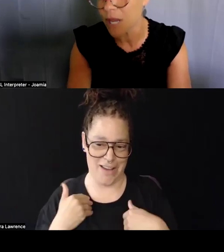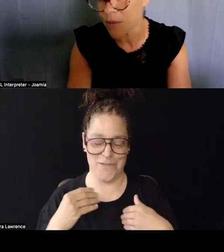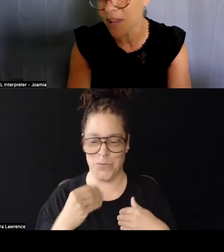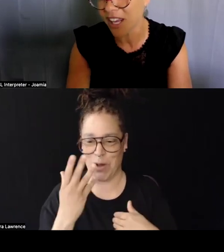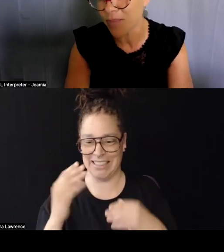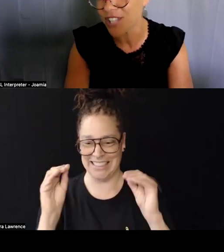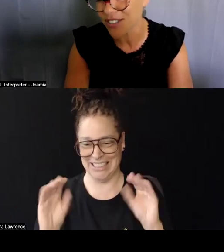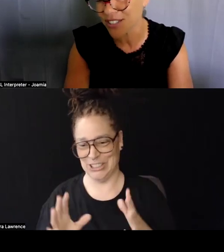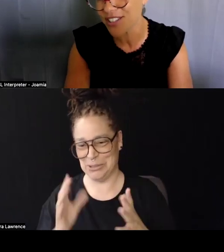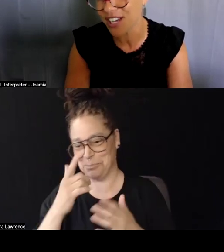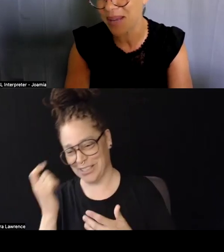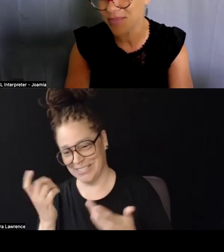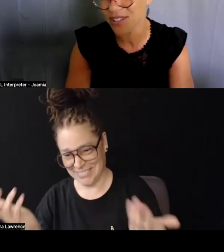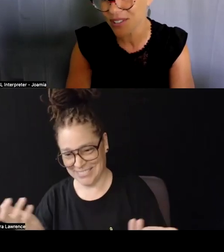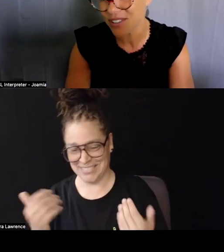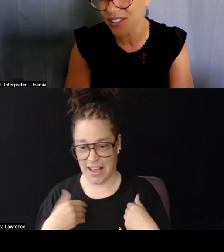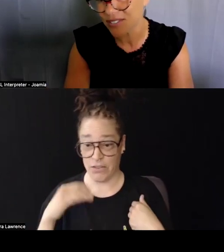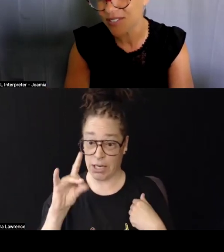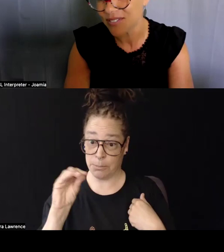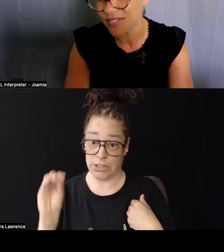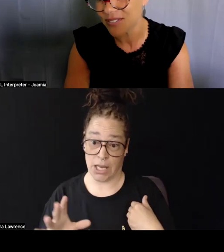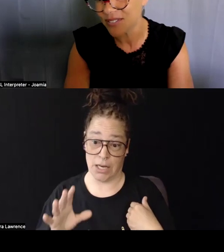which is minimum 80% of the times.